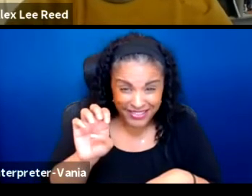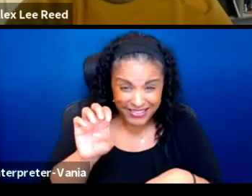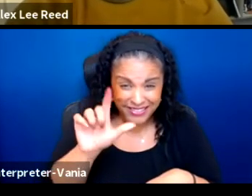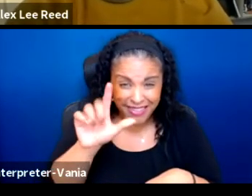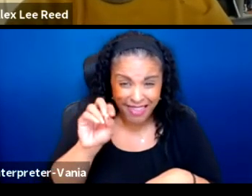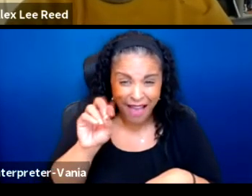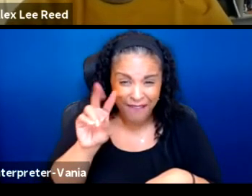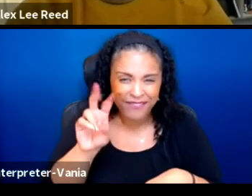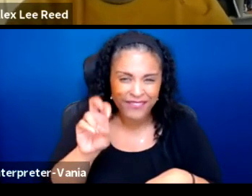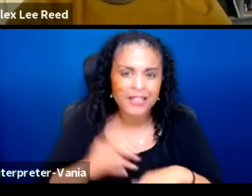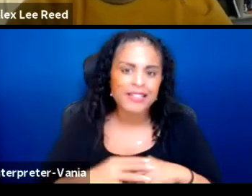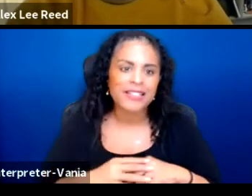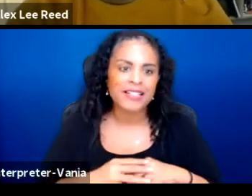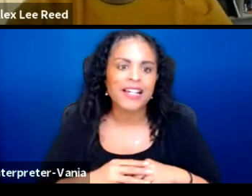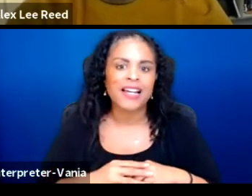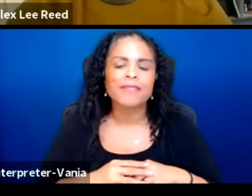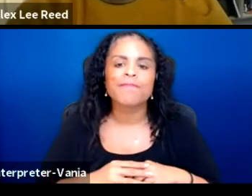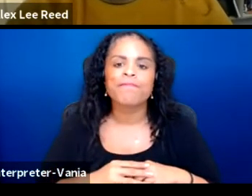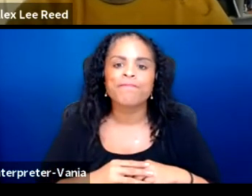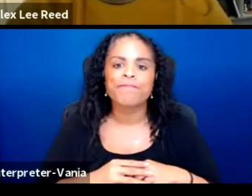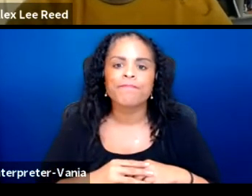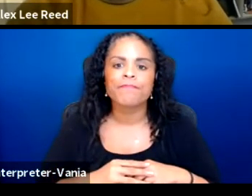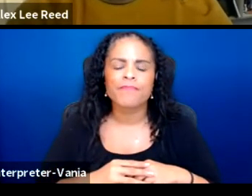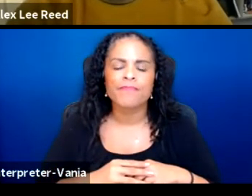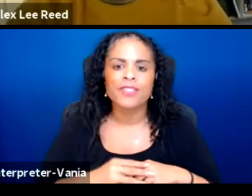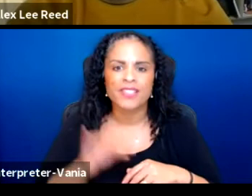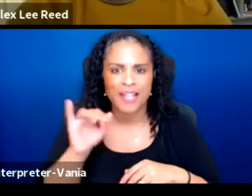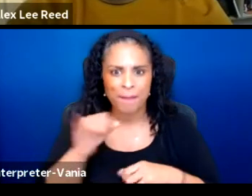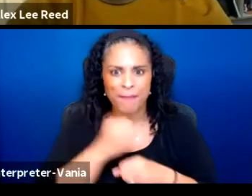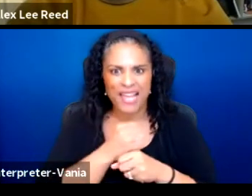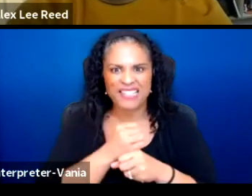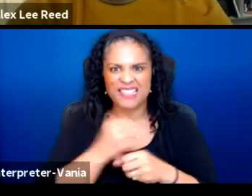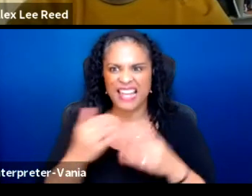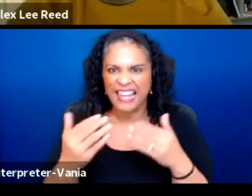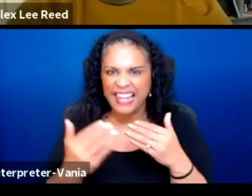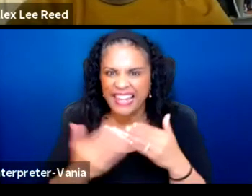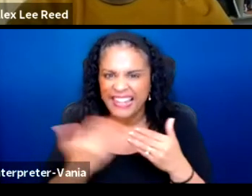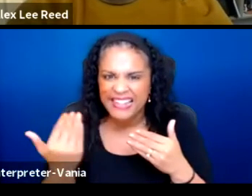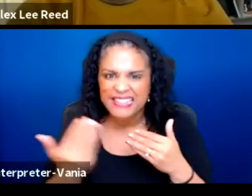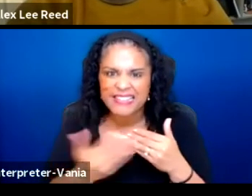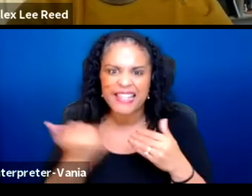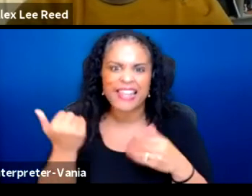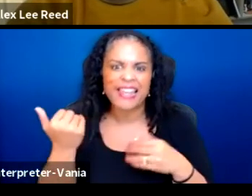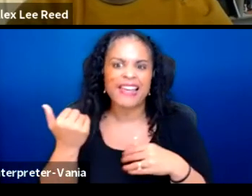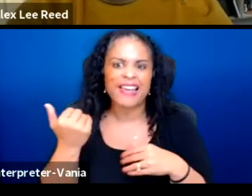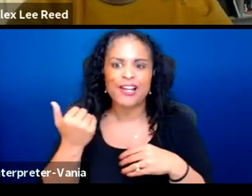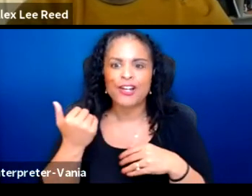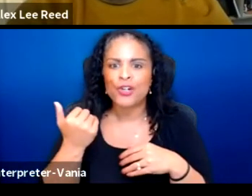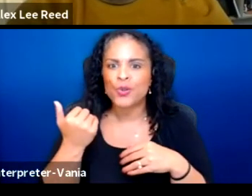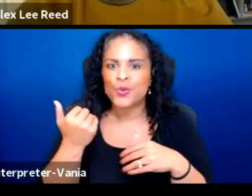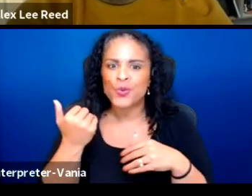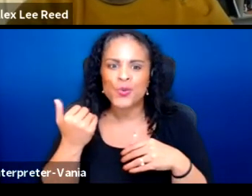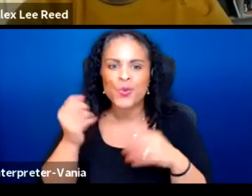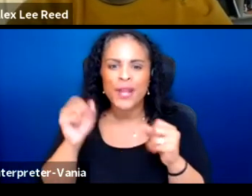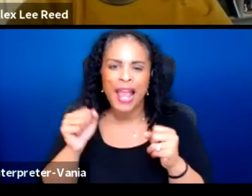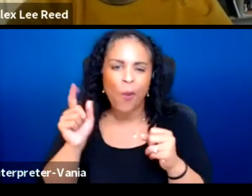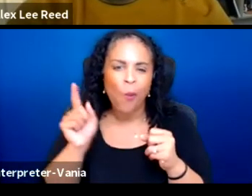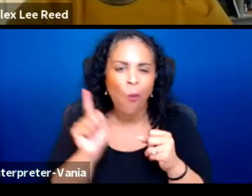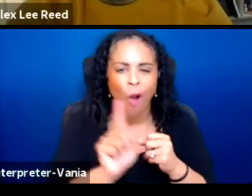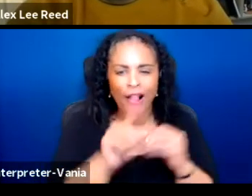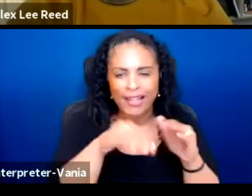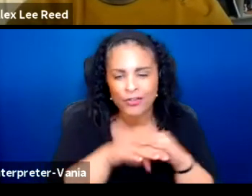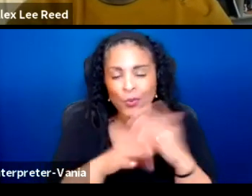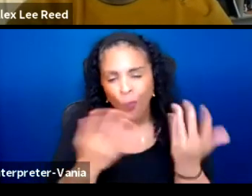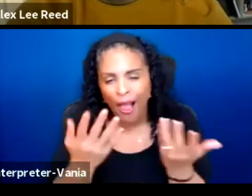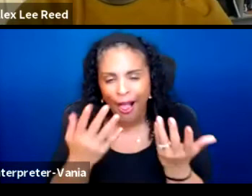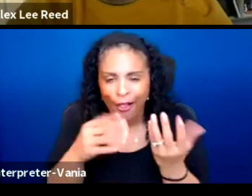And so it makes it really easy and to walk into, even though, you know, virtually